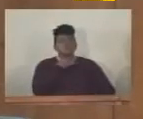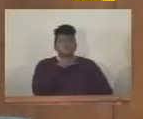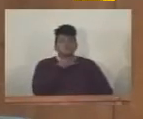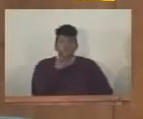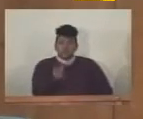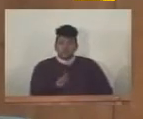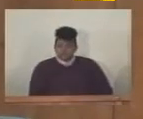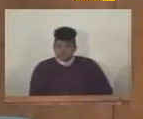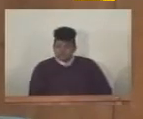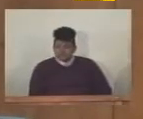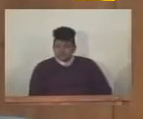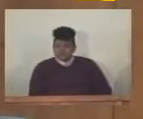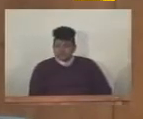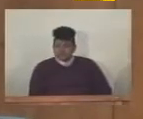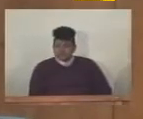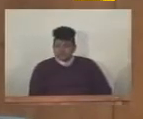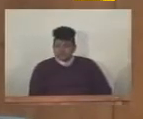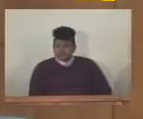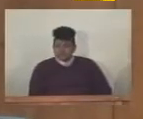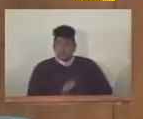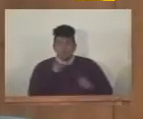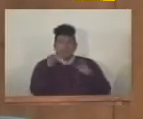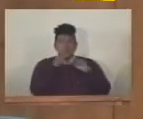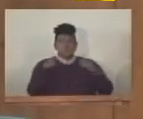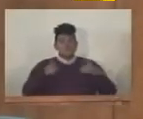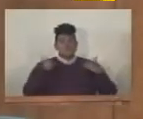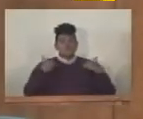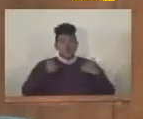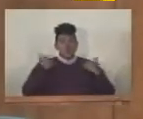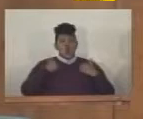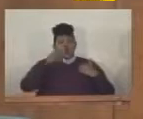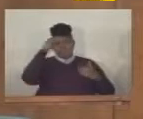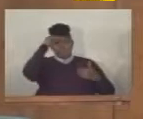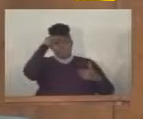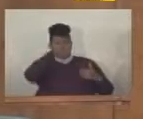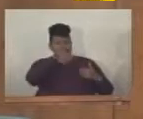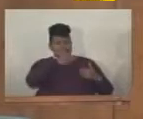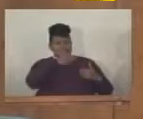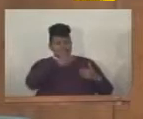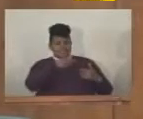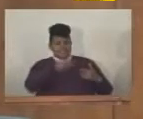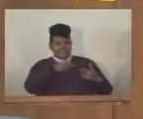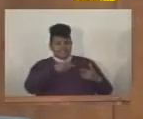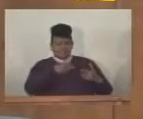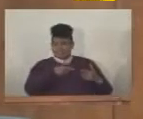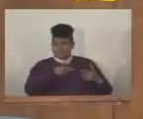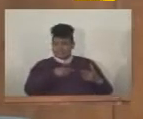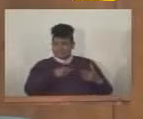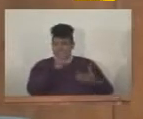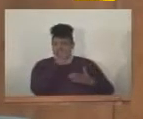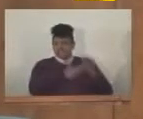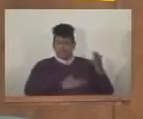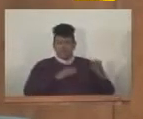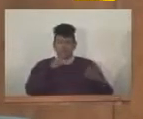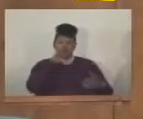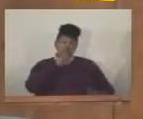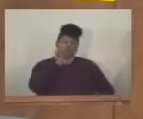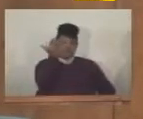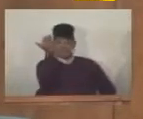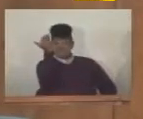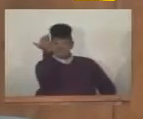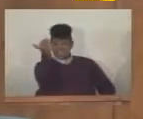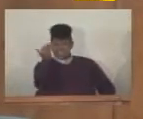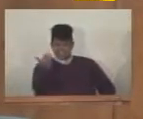blind. The problem in St. James did not begin last year, nor the year